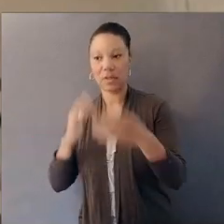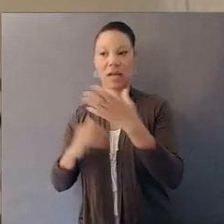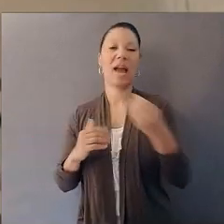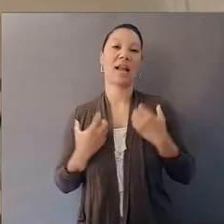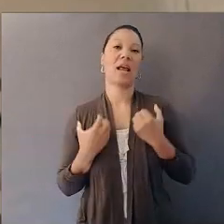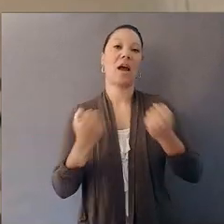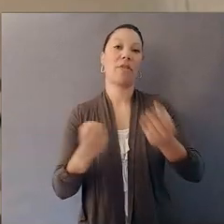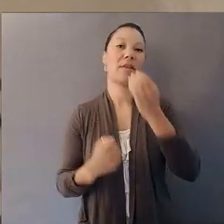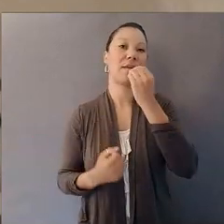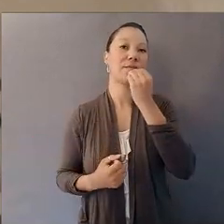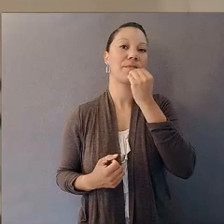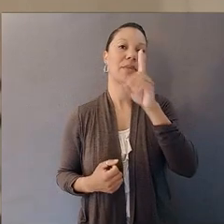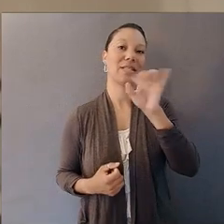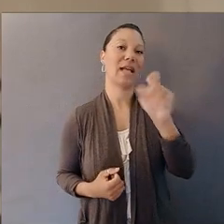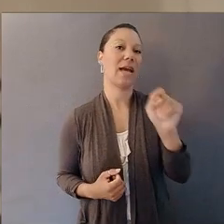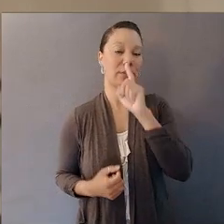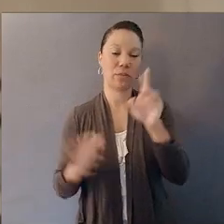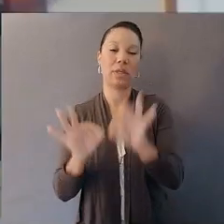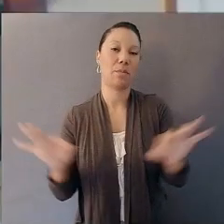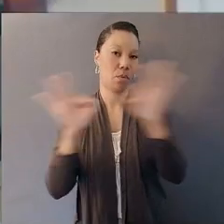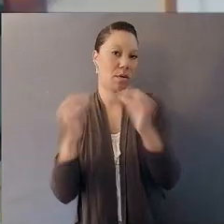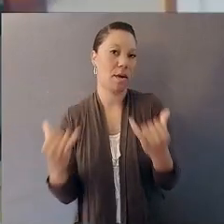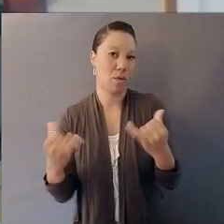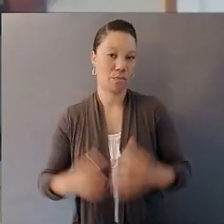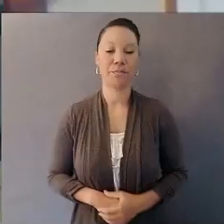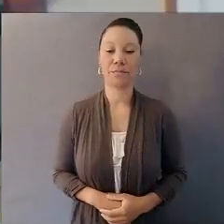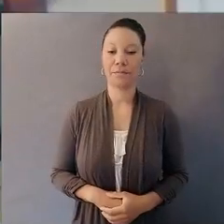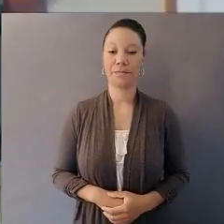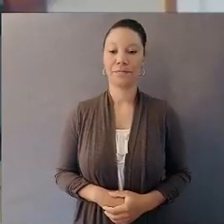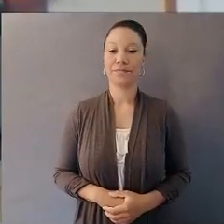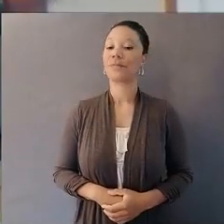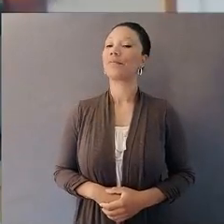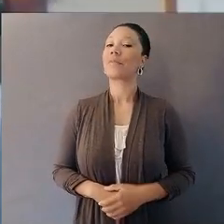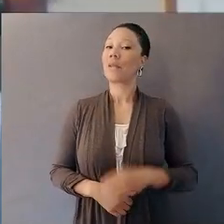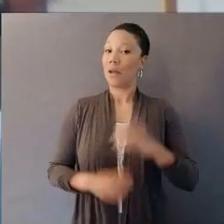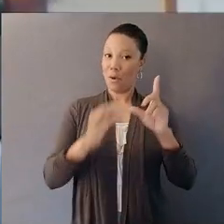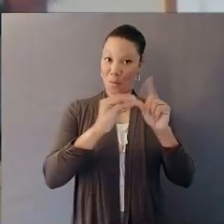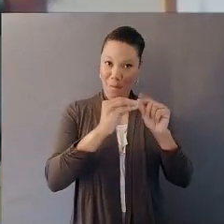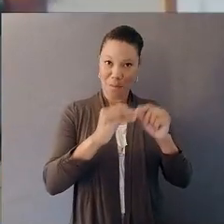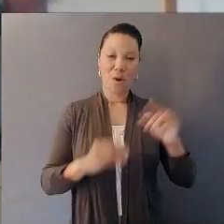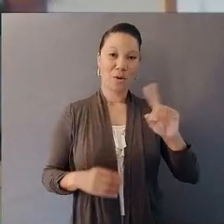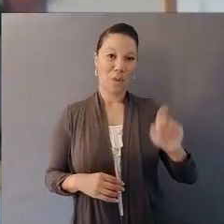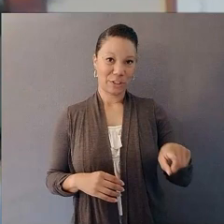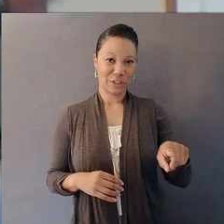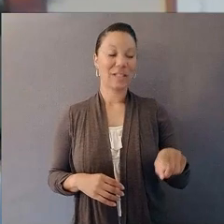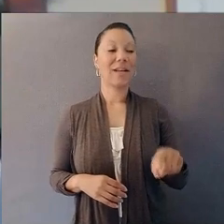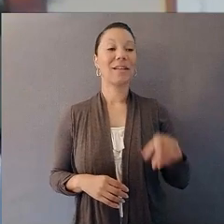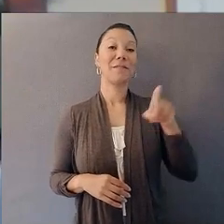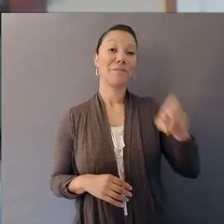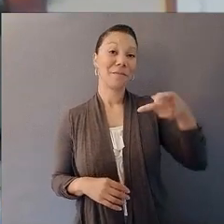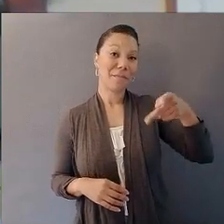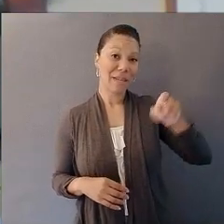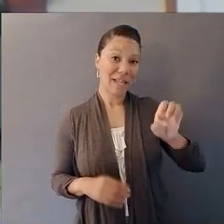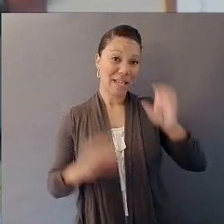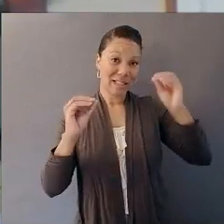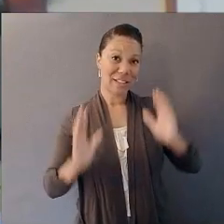That's very critical right now. So Jennifer, one more question here. So as a PE teacher,